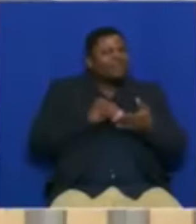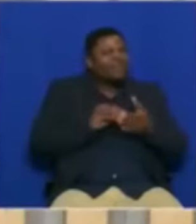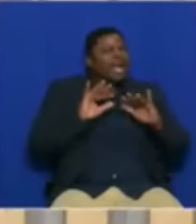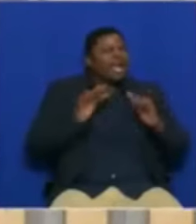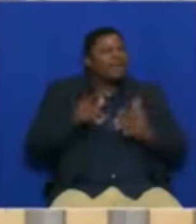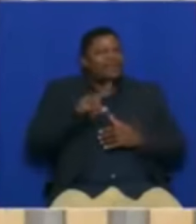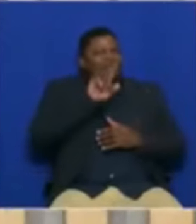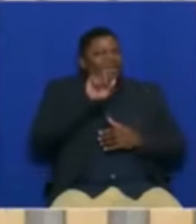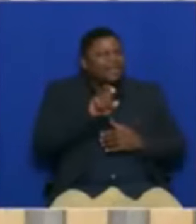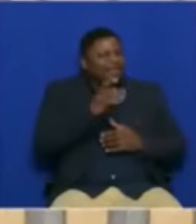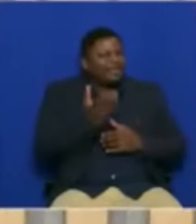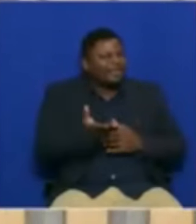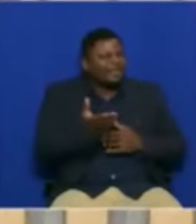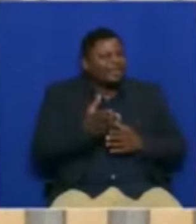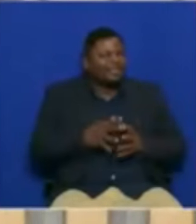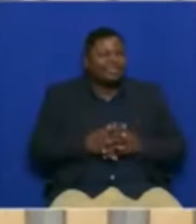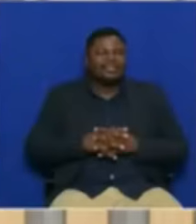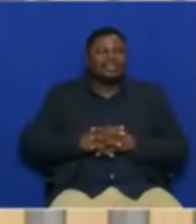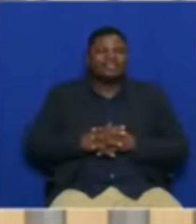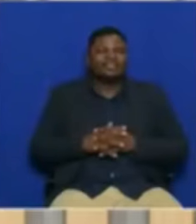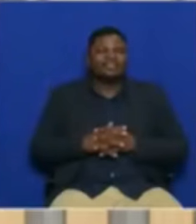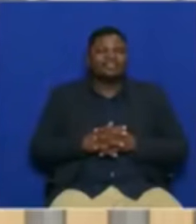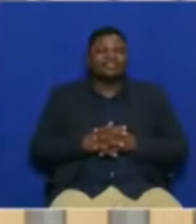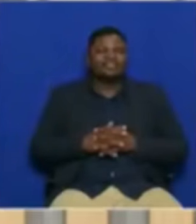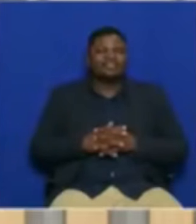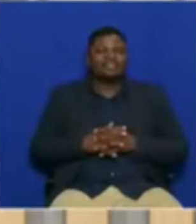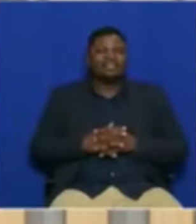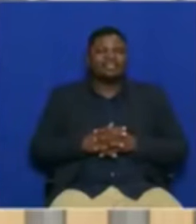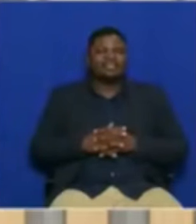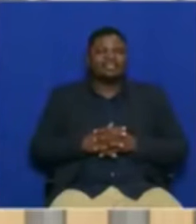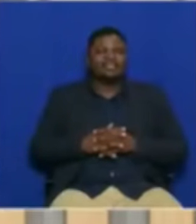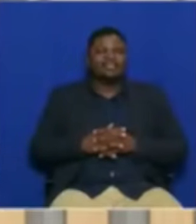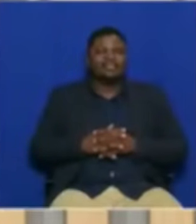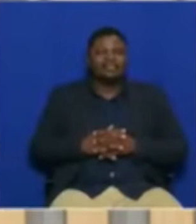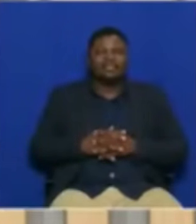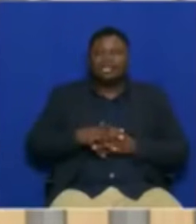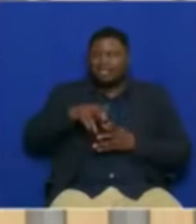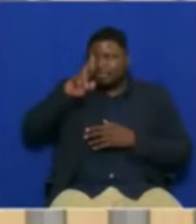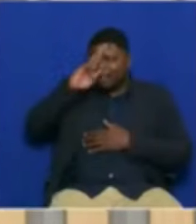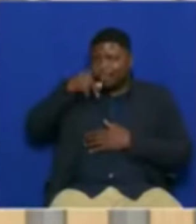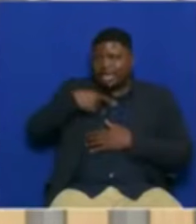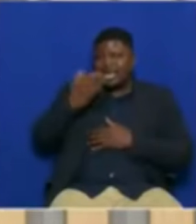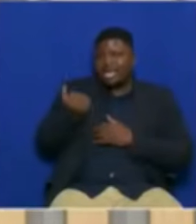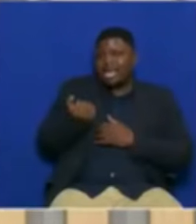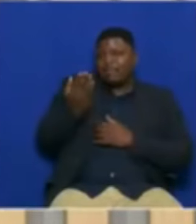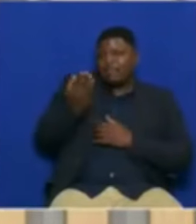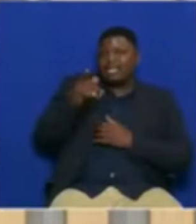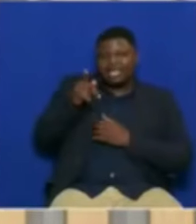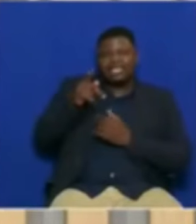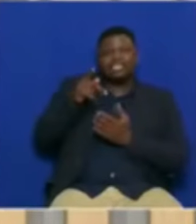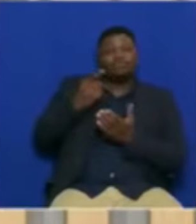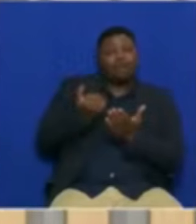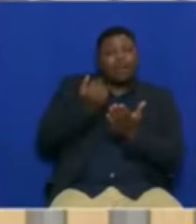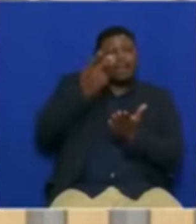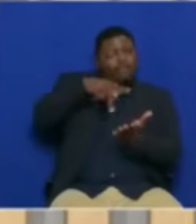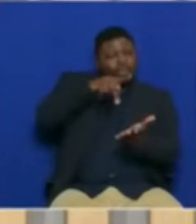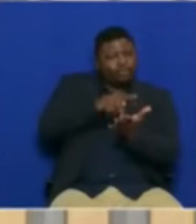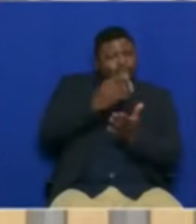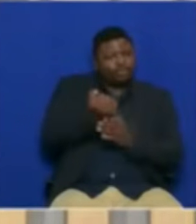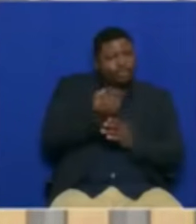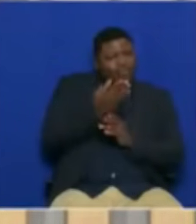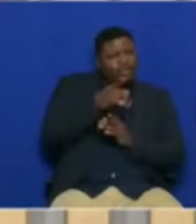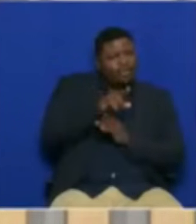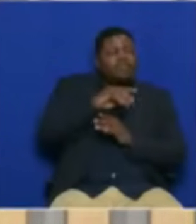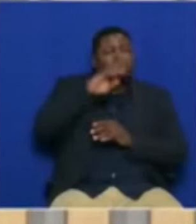all, the application, when you apply for the post, it's in the application regarding the security clearance. You